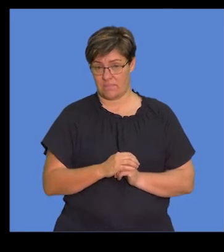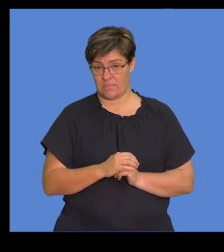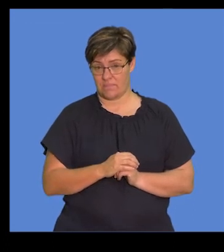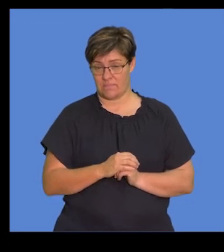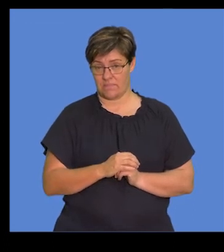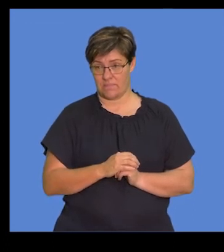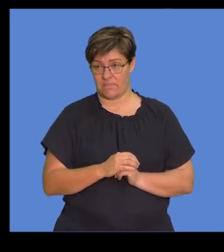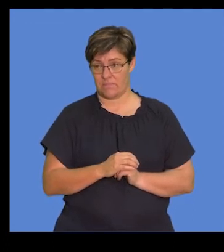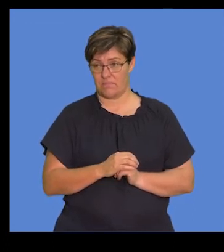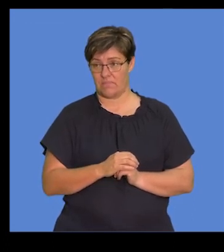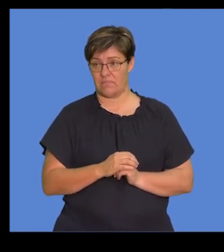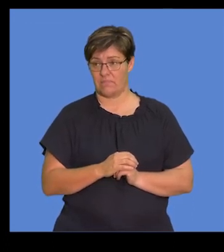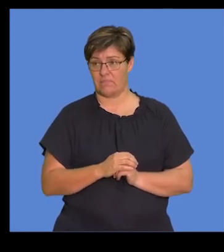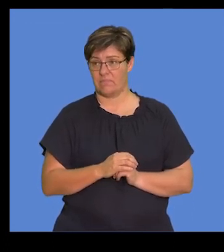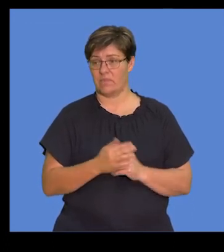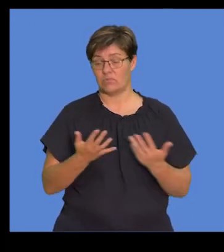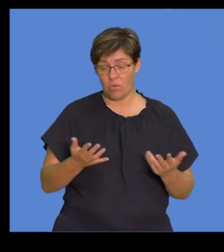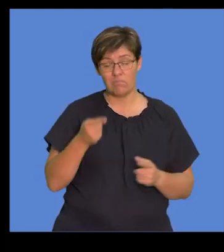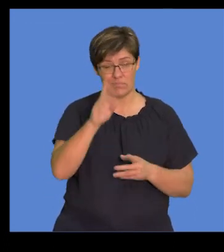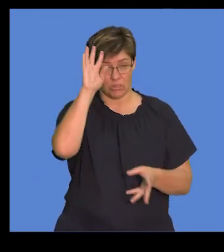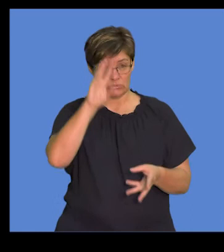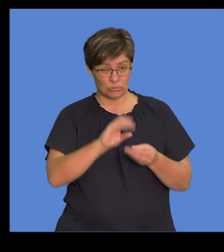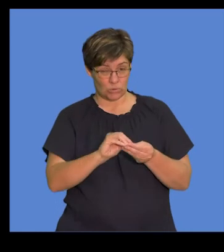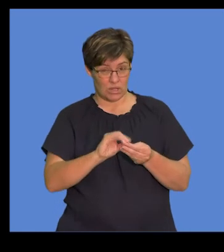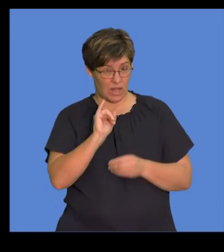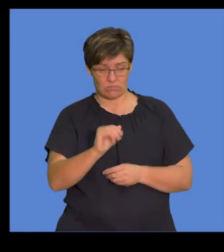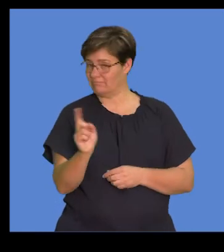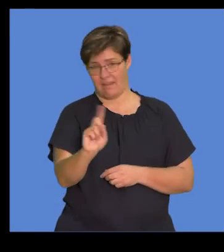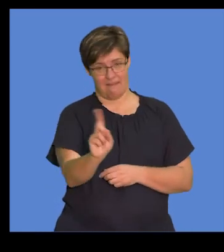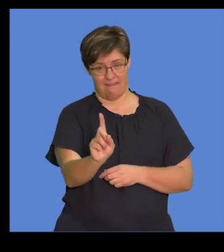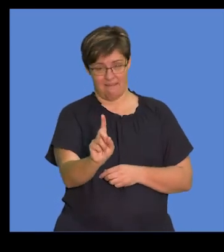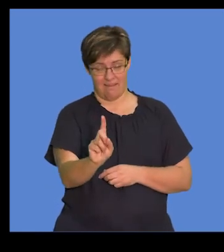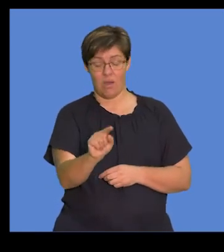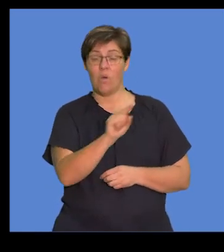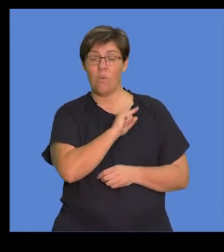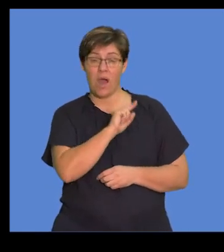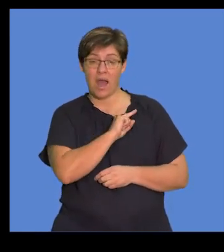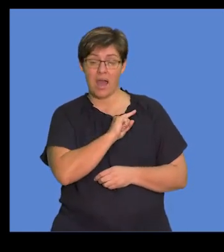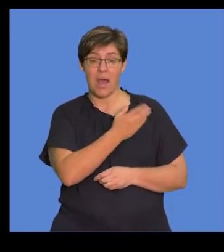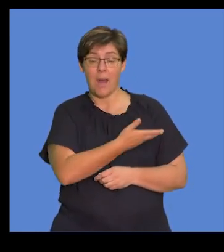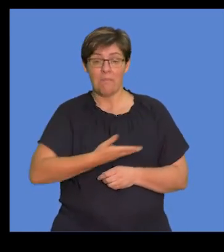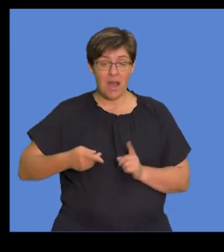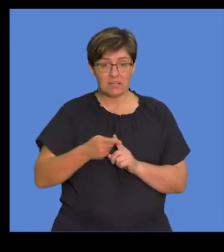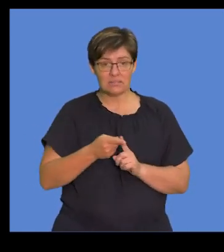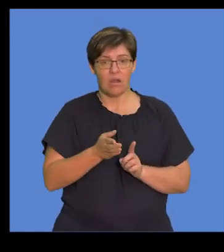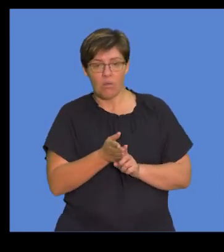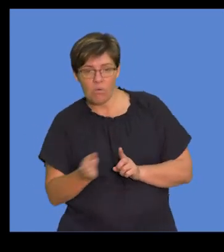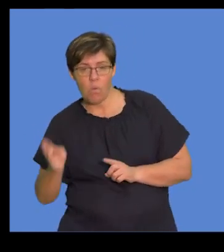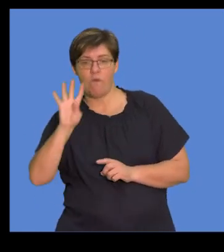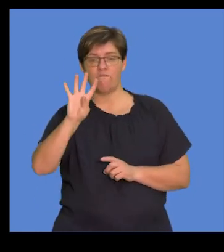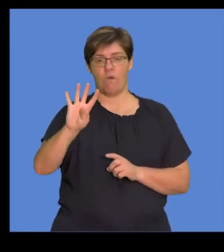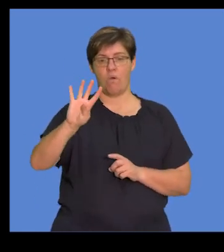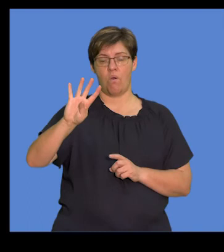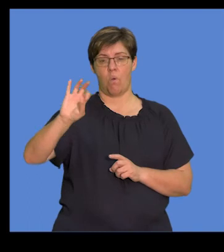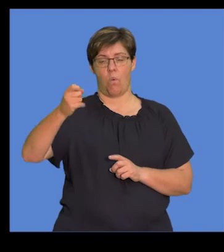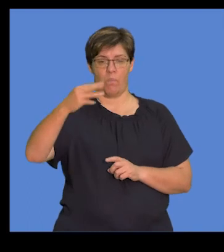0.6 amperes, right? So is that the total current? Definitely not, because part of the total current goes to the 4 ohms, okay?